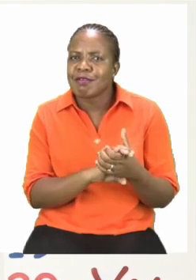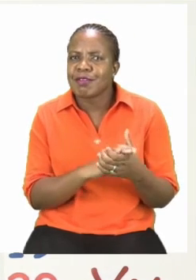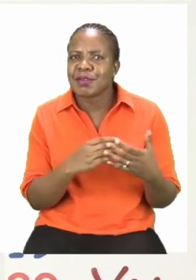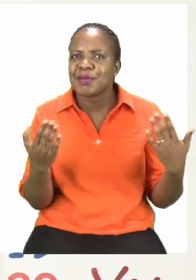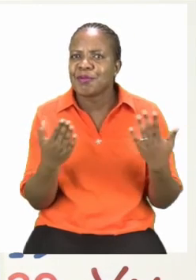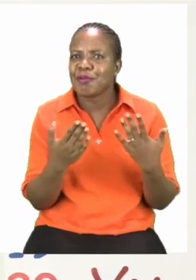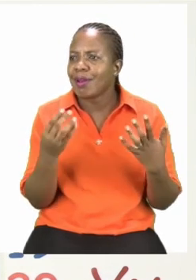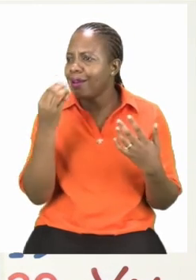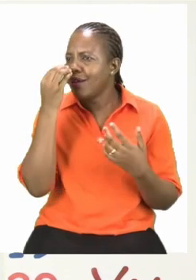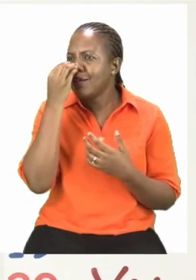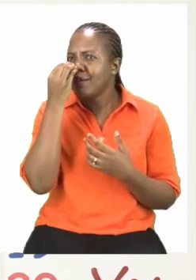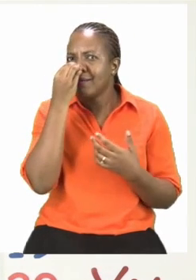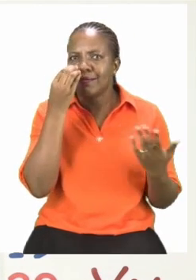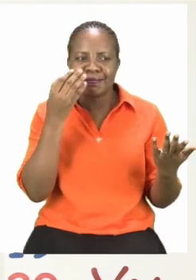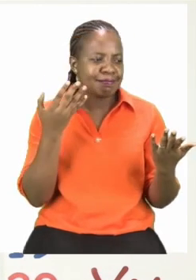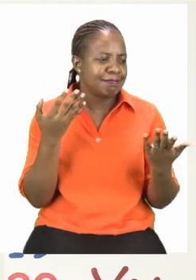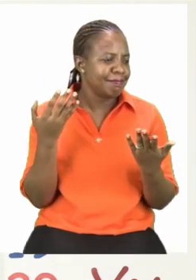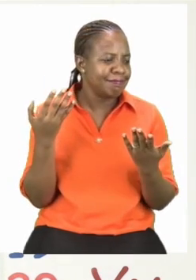Zoshi.